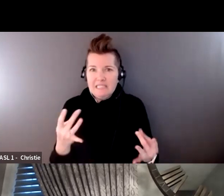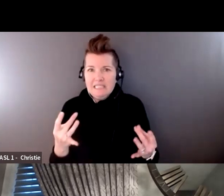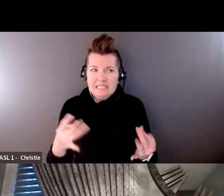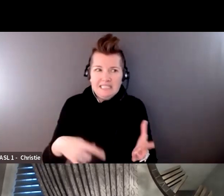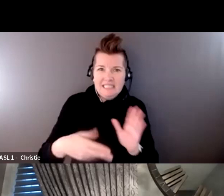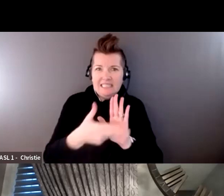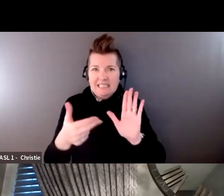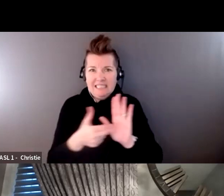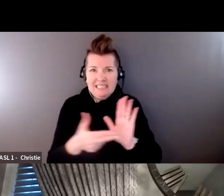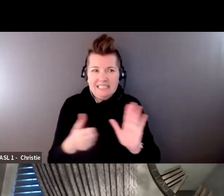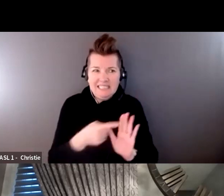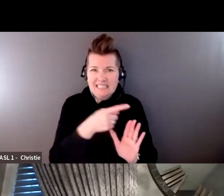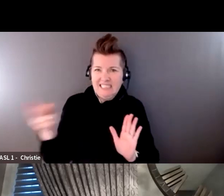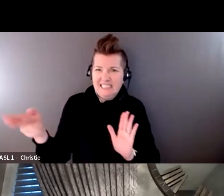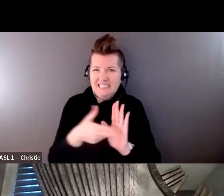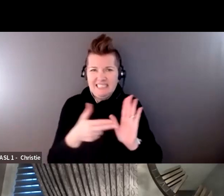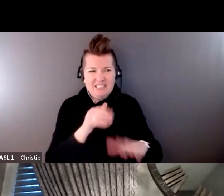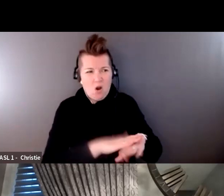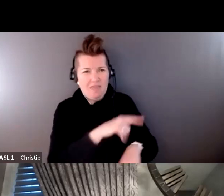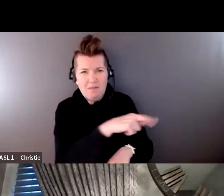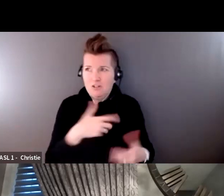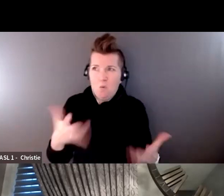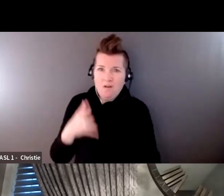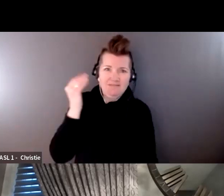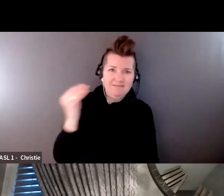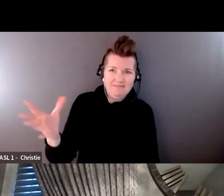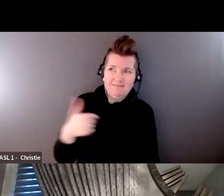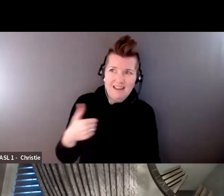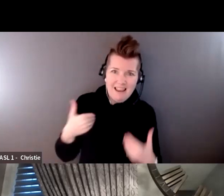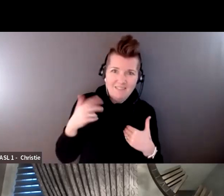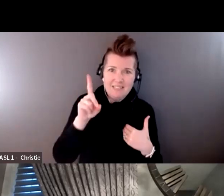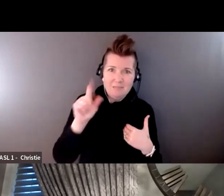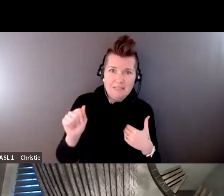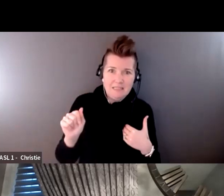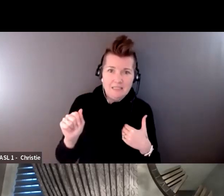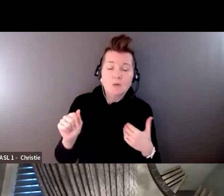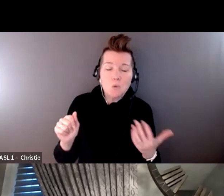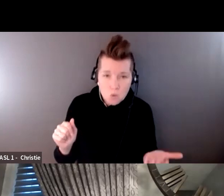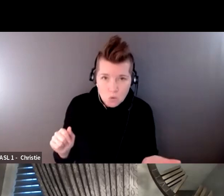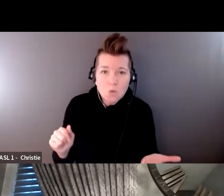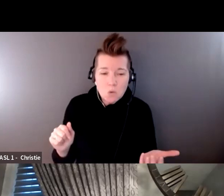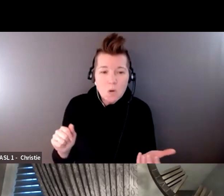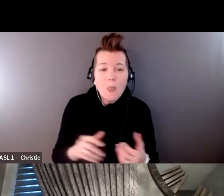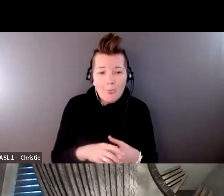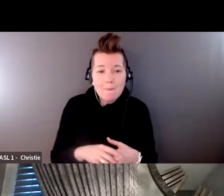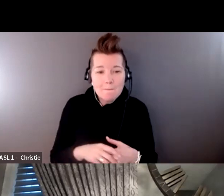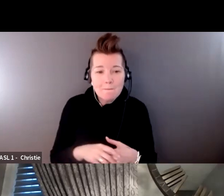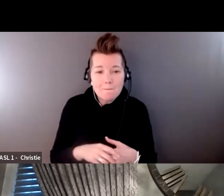to reveal what their disability was, or even if they did have a disability. And so that's something to think up as well.